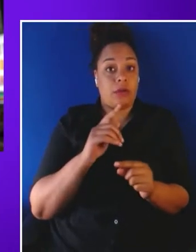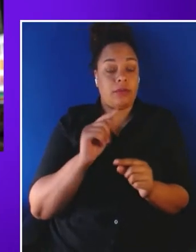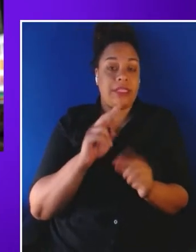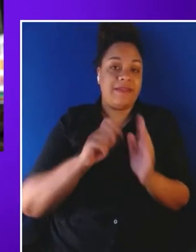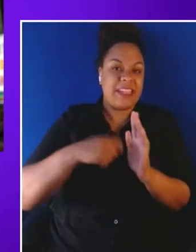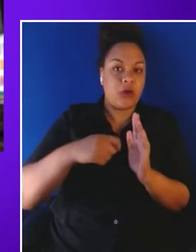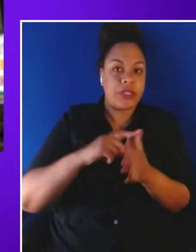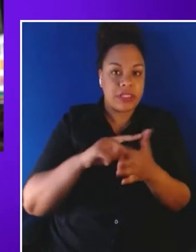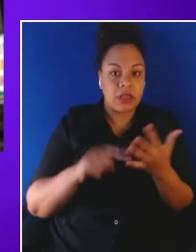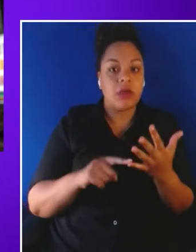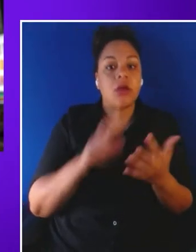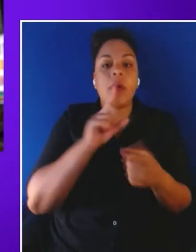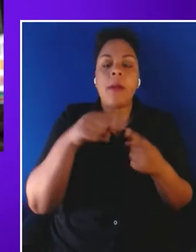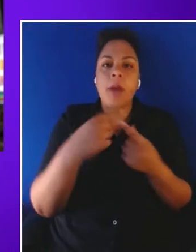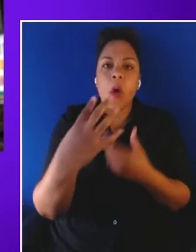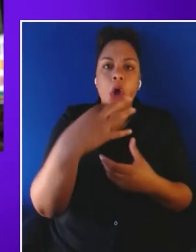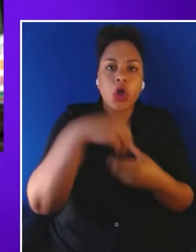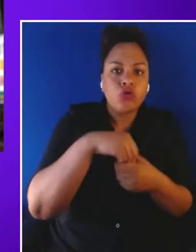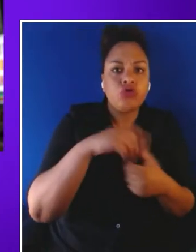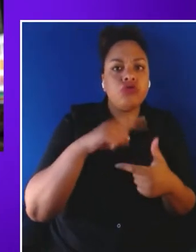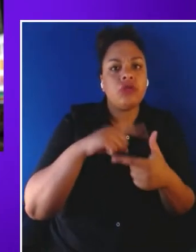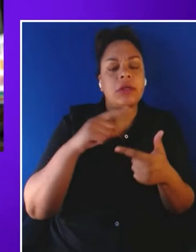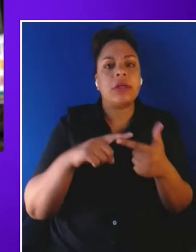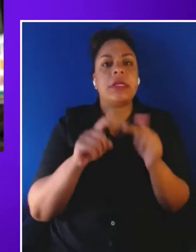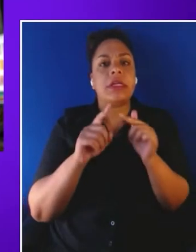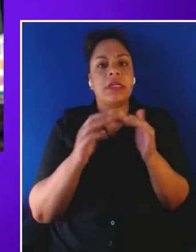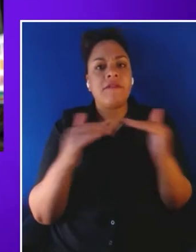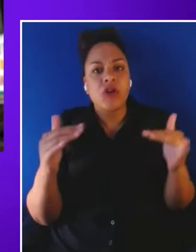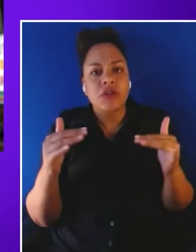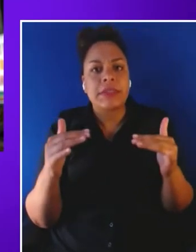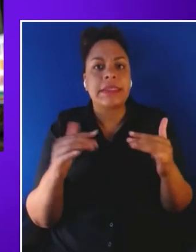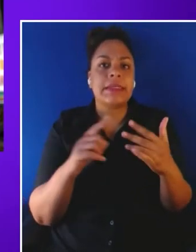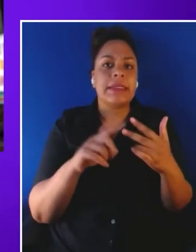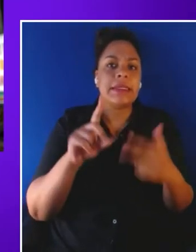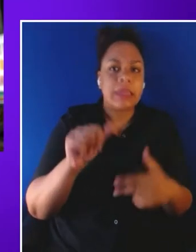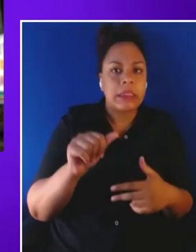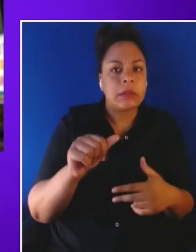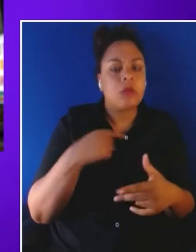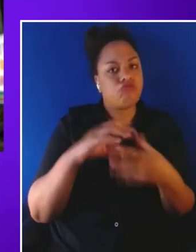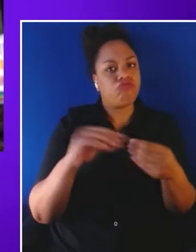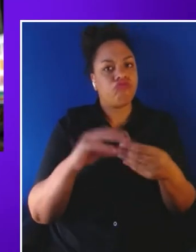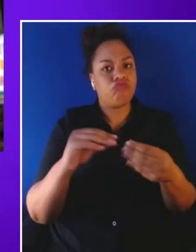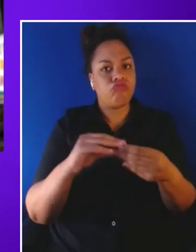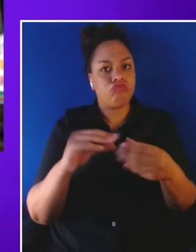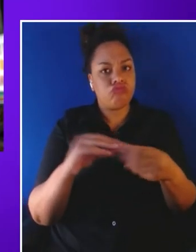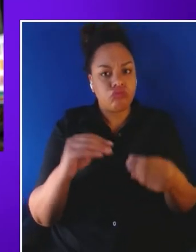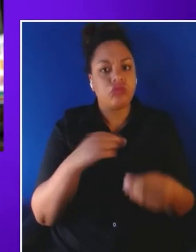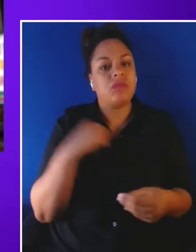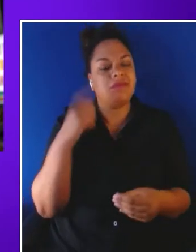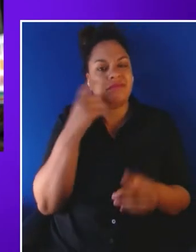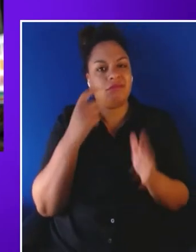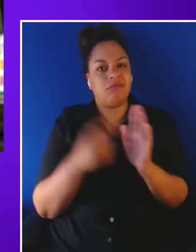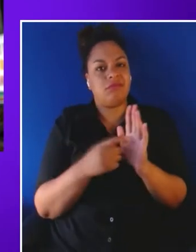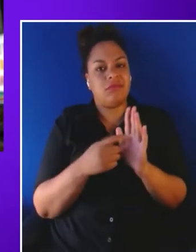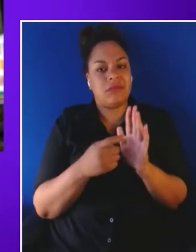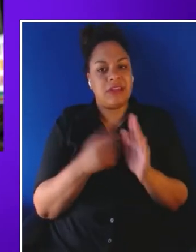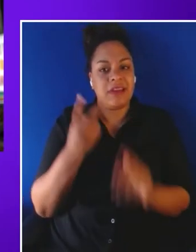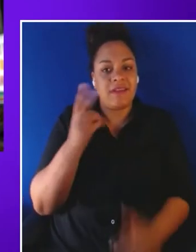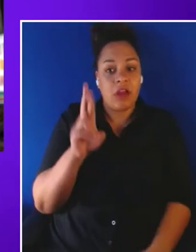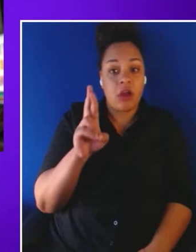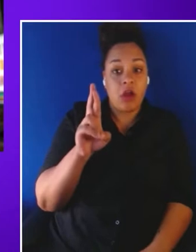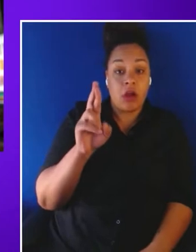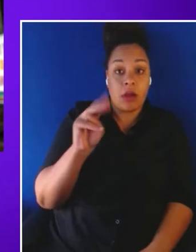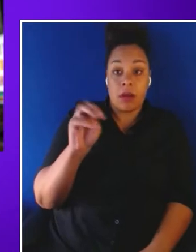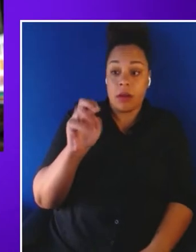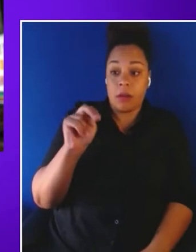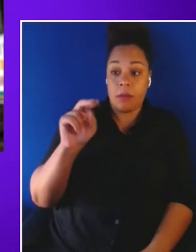diversity, and disability, and we found that is the VR medium is not inclusive because not all